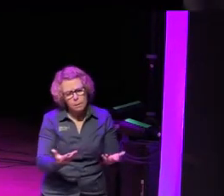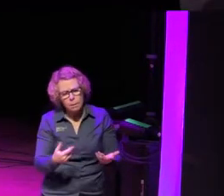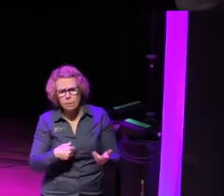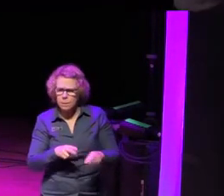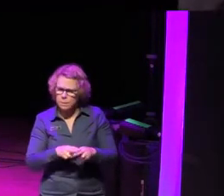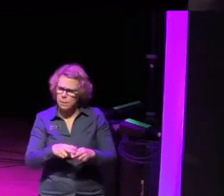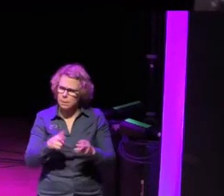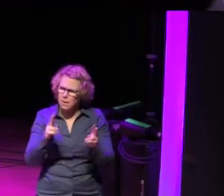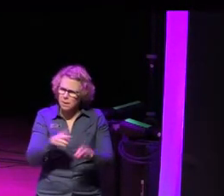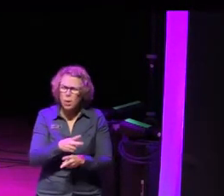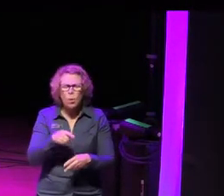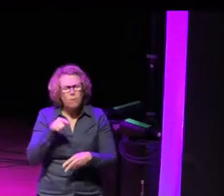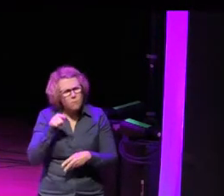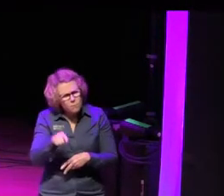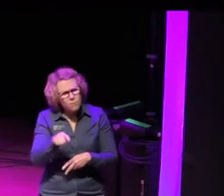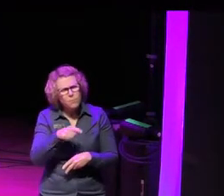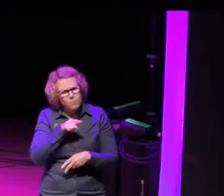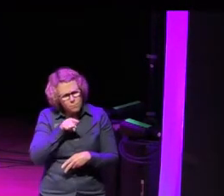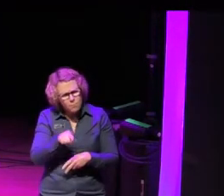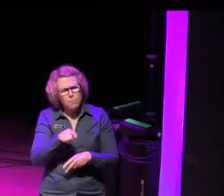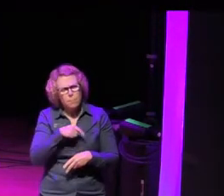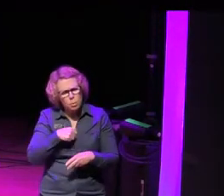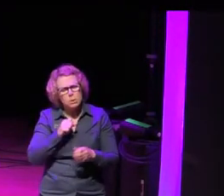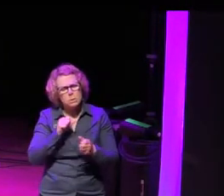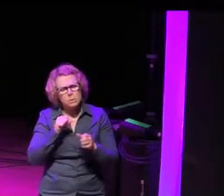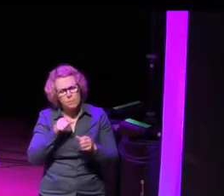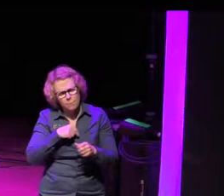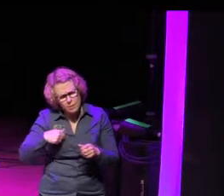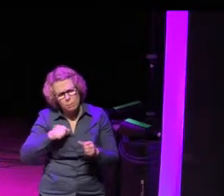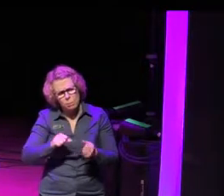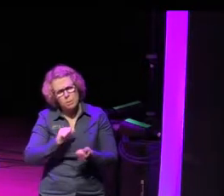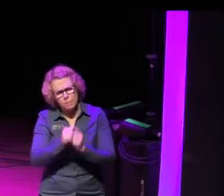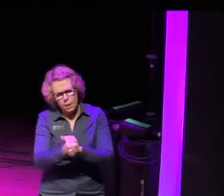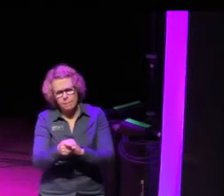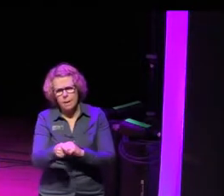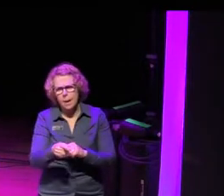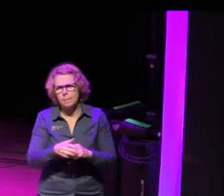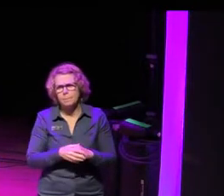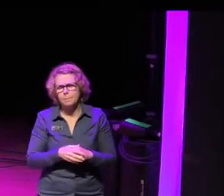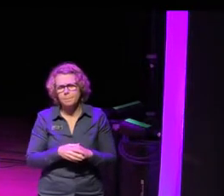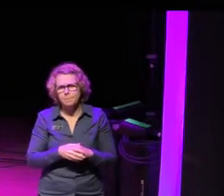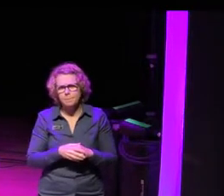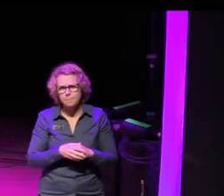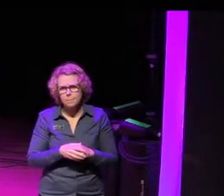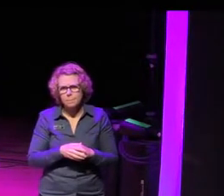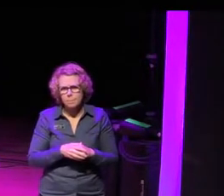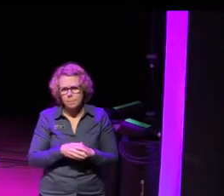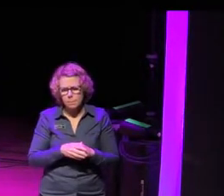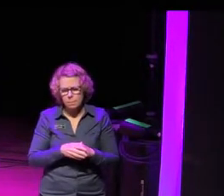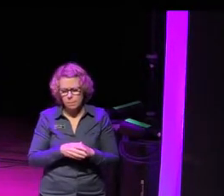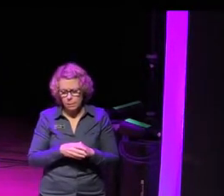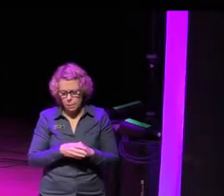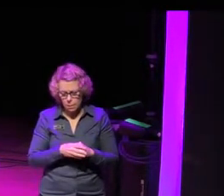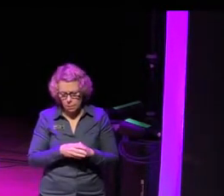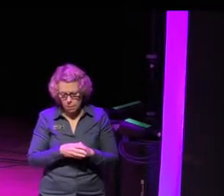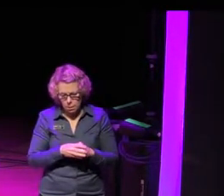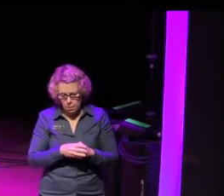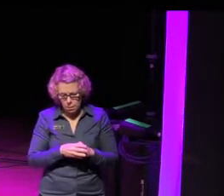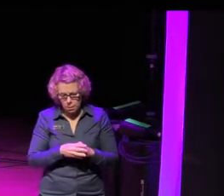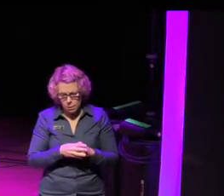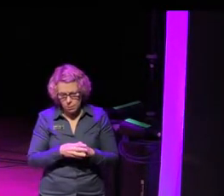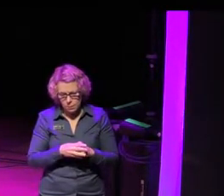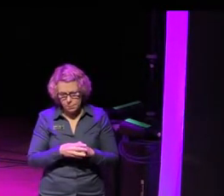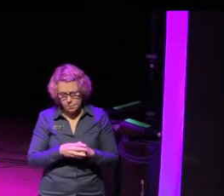And we have to change that. And I think one of the ways is that we have addressed